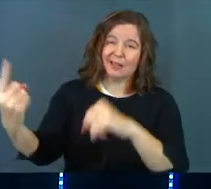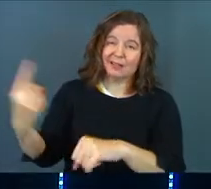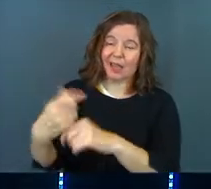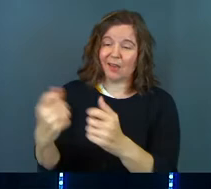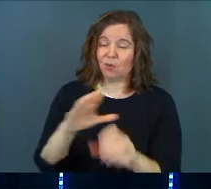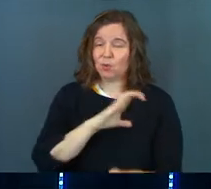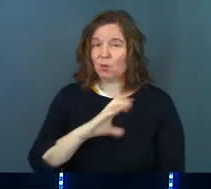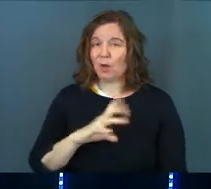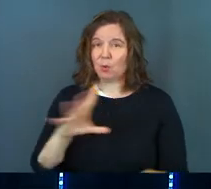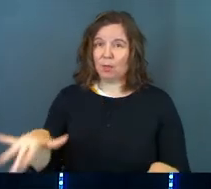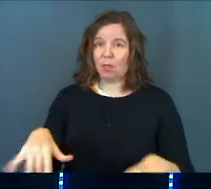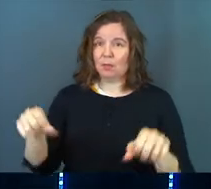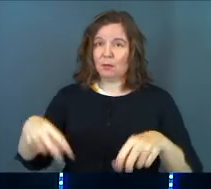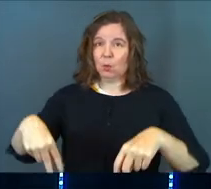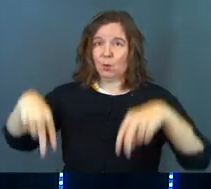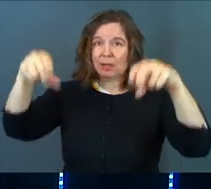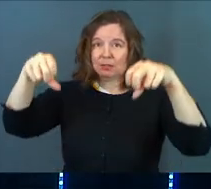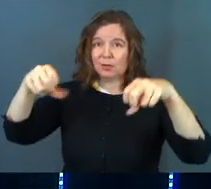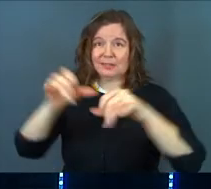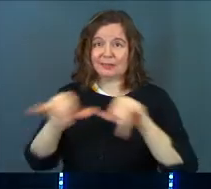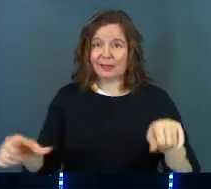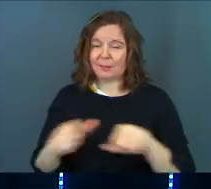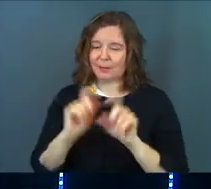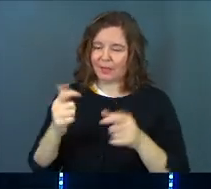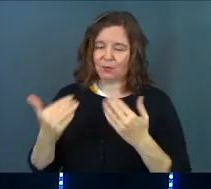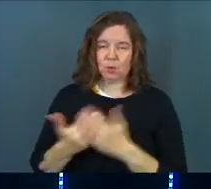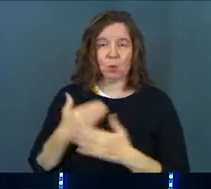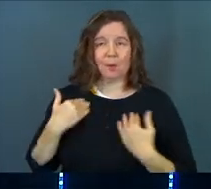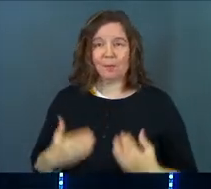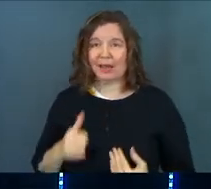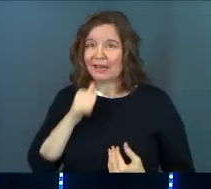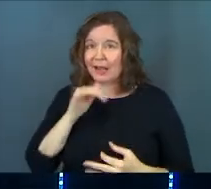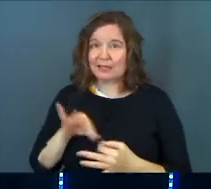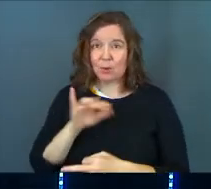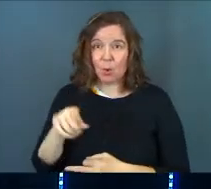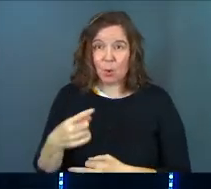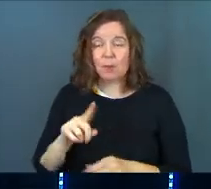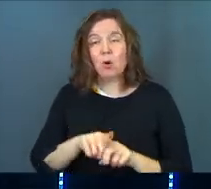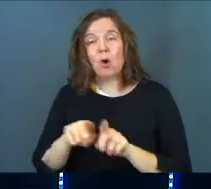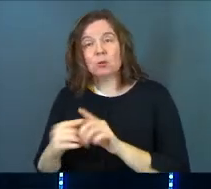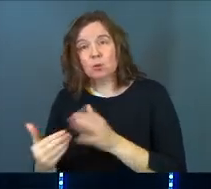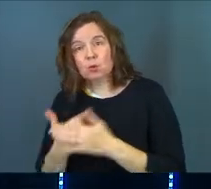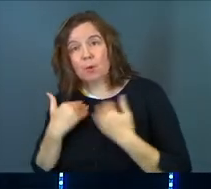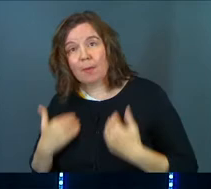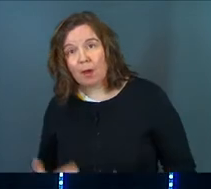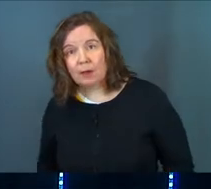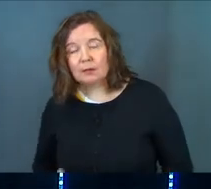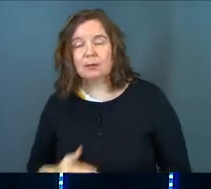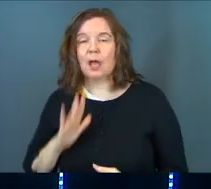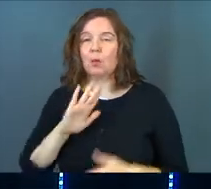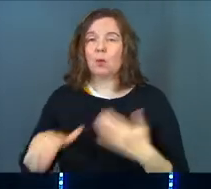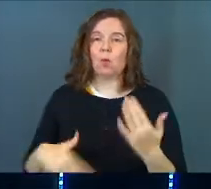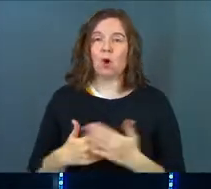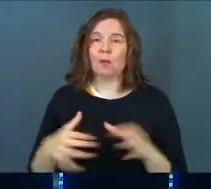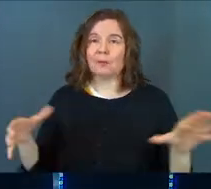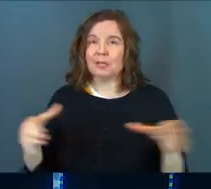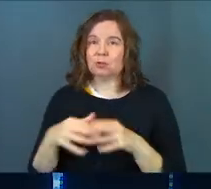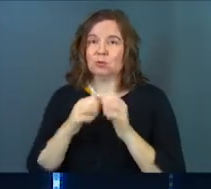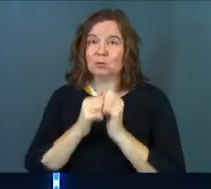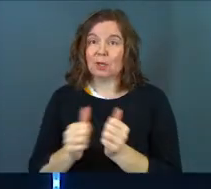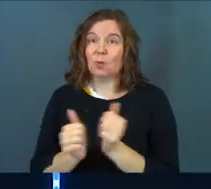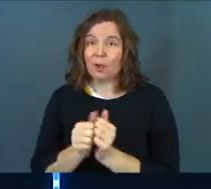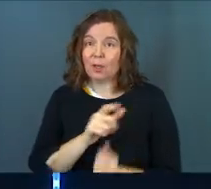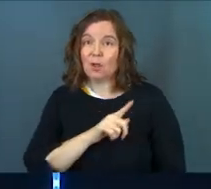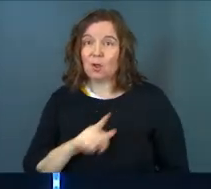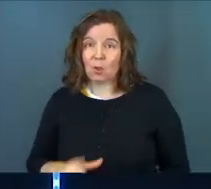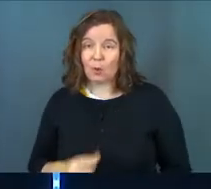everyone who is in Christ will be resurrected. They will be given a new body, not just spirit, but also a new body. And we will all be together with